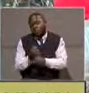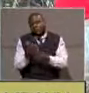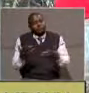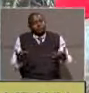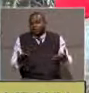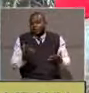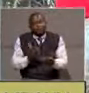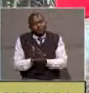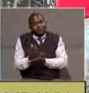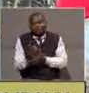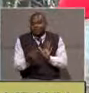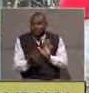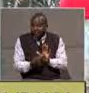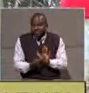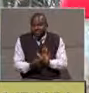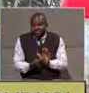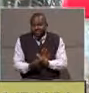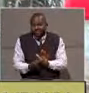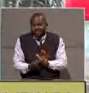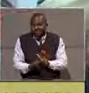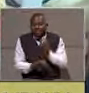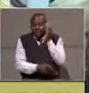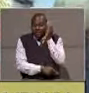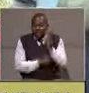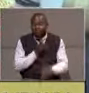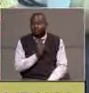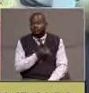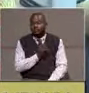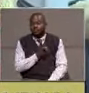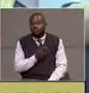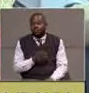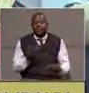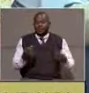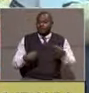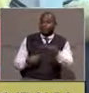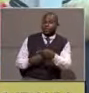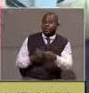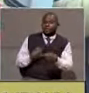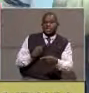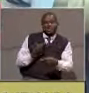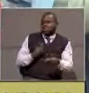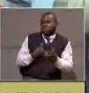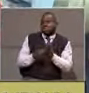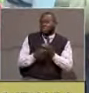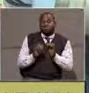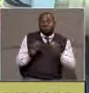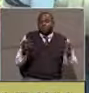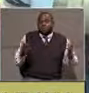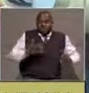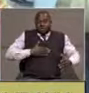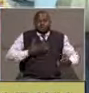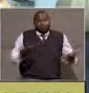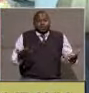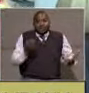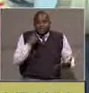actually shows that they are just con guys, I think. There is not any problem. Yeah. On my side, I